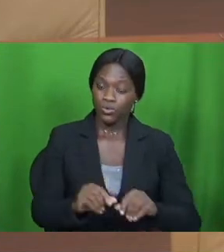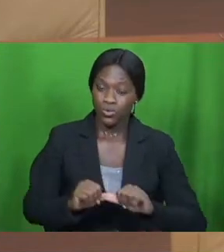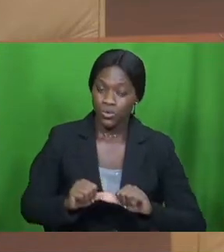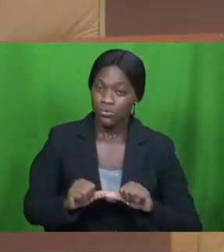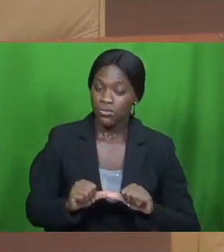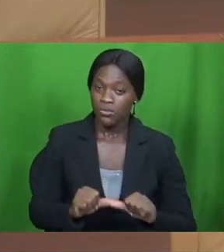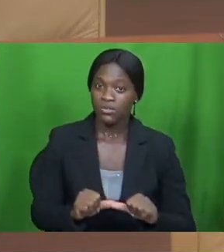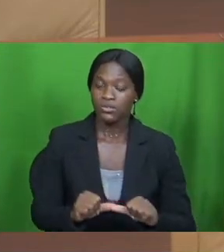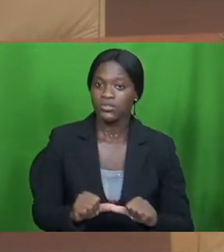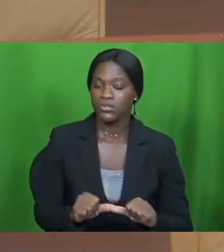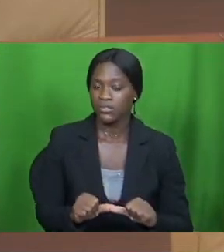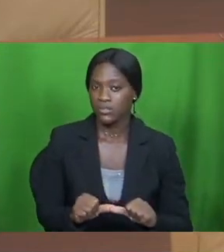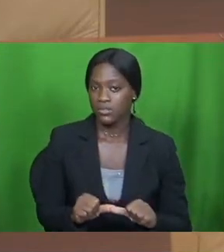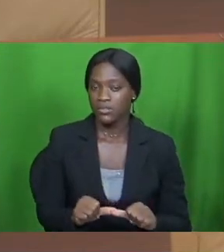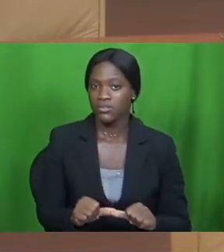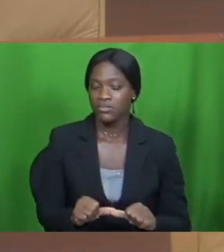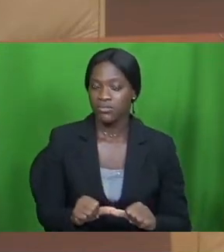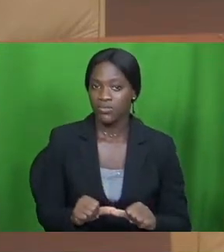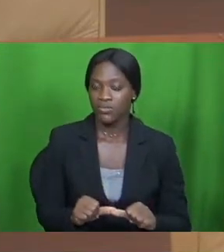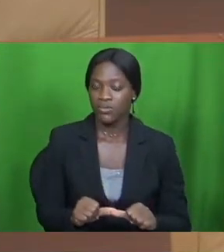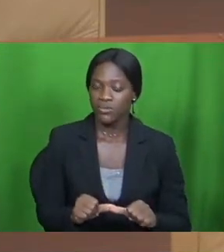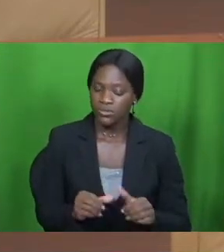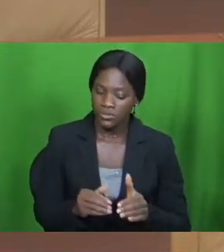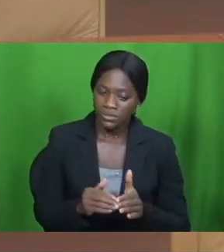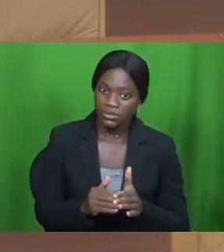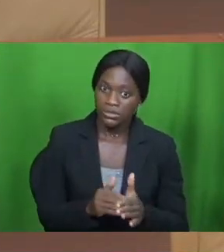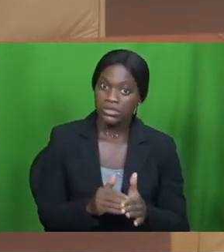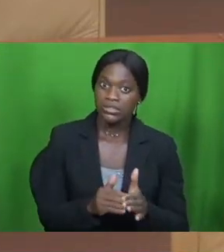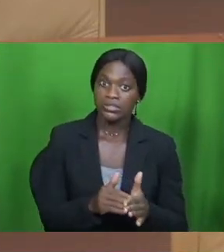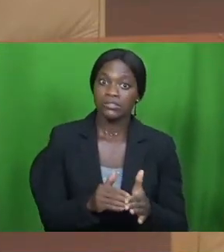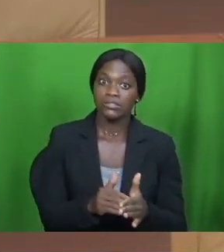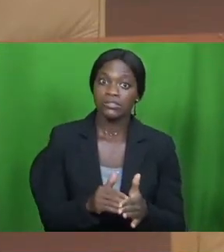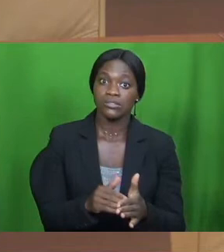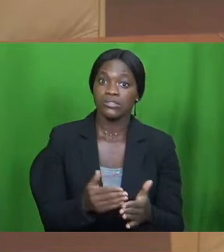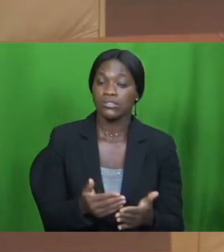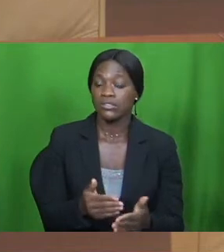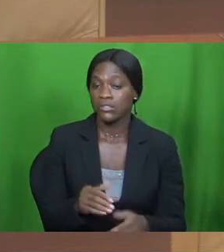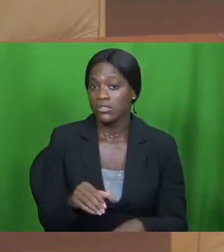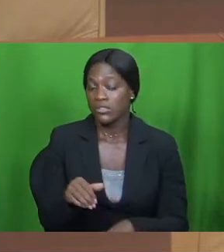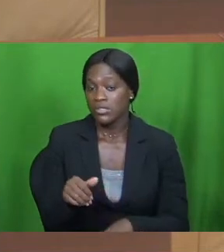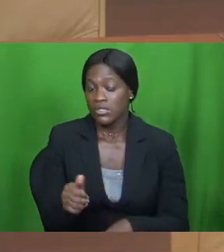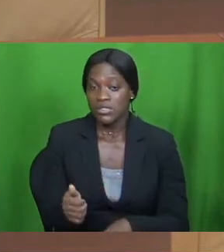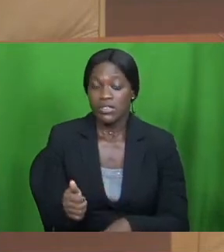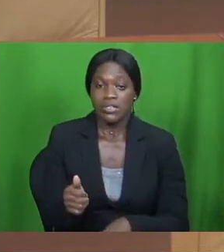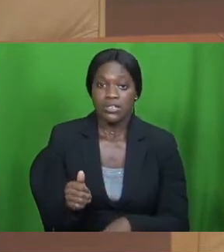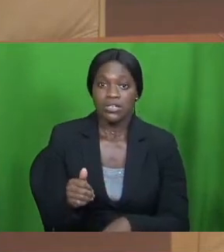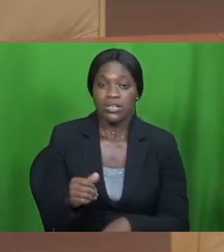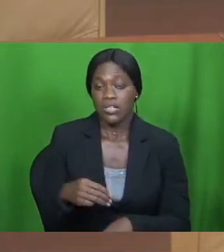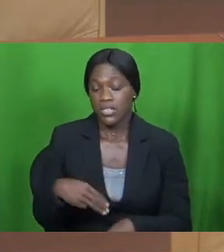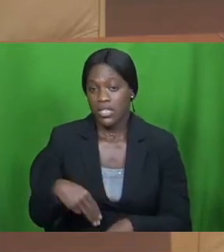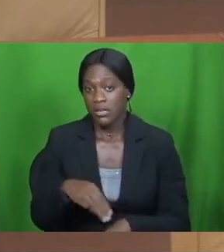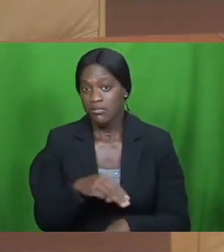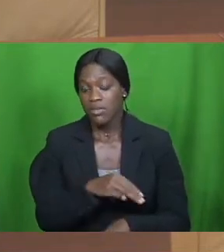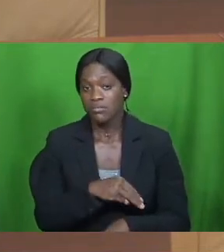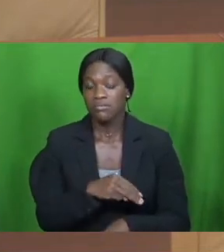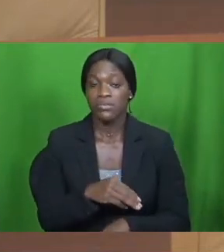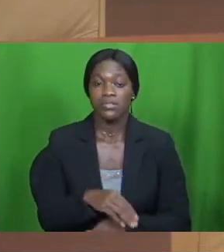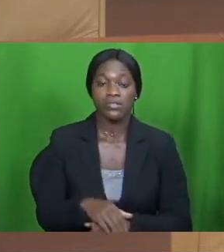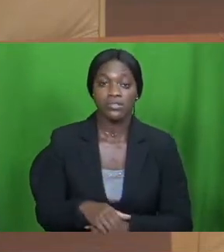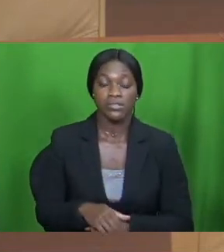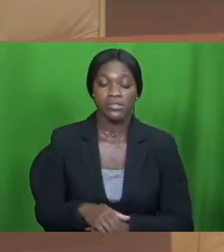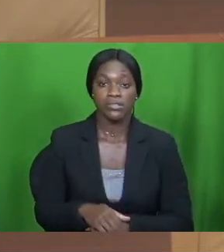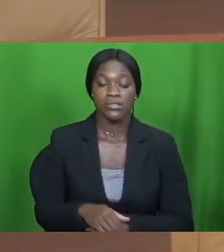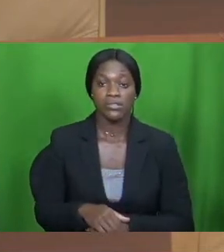continues to be a guiding spirit for the current Member of